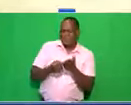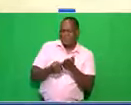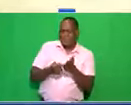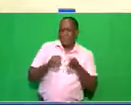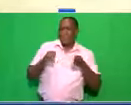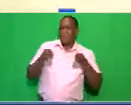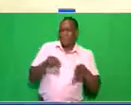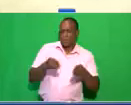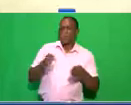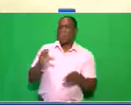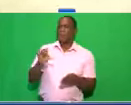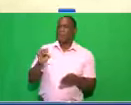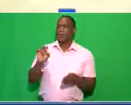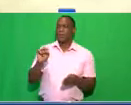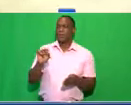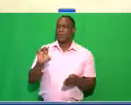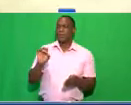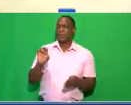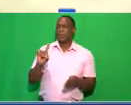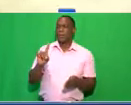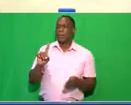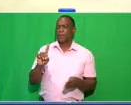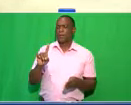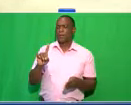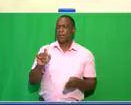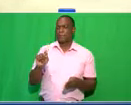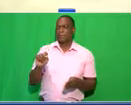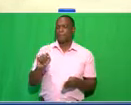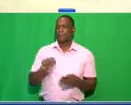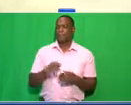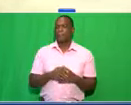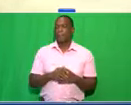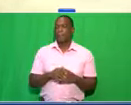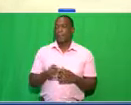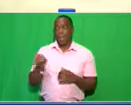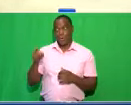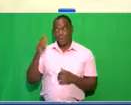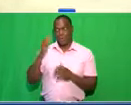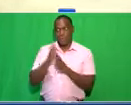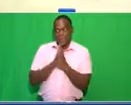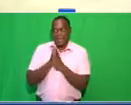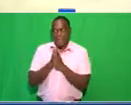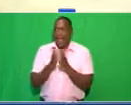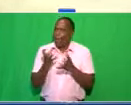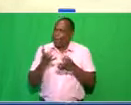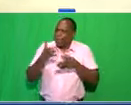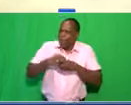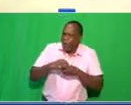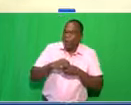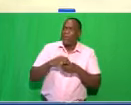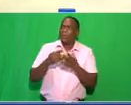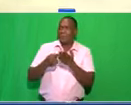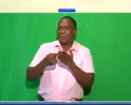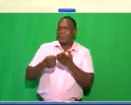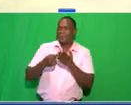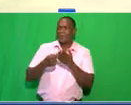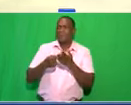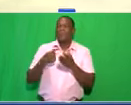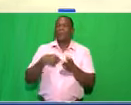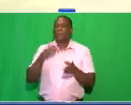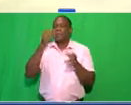that you have been following us and that you have been eager to get in on the conversation. So we have decided at this time